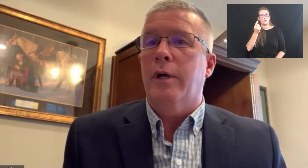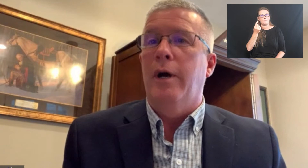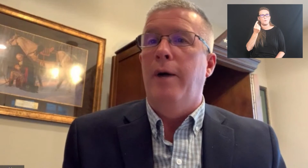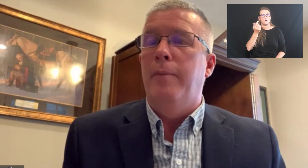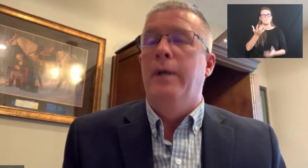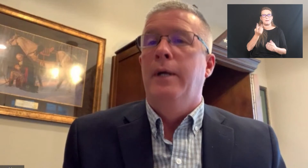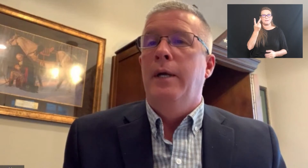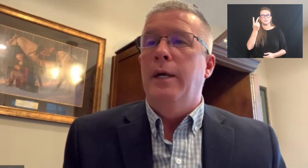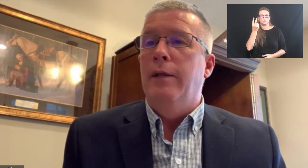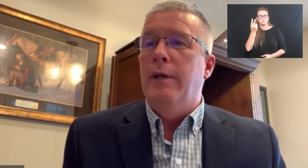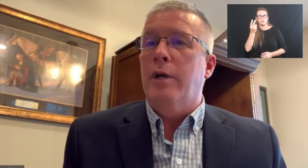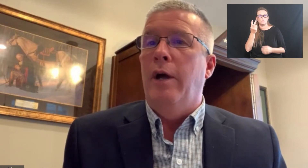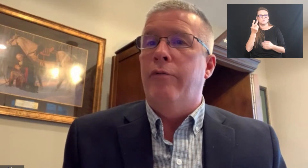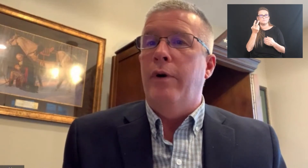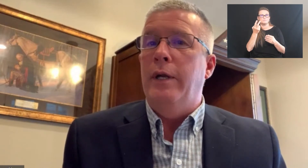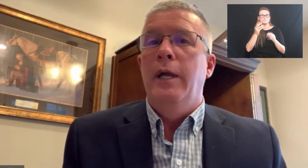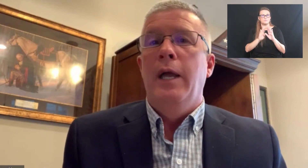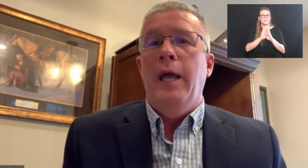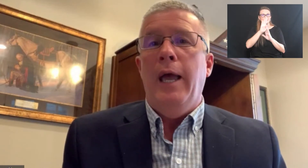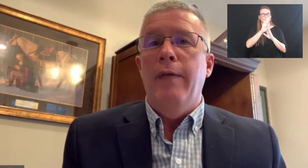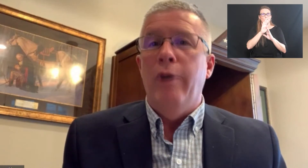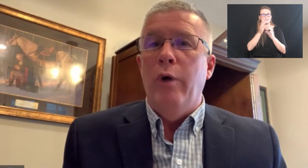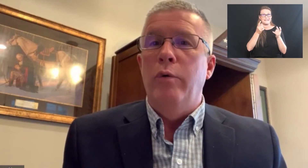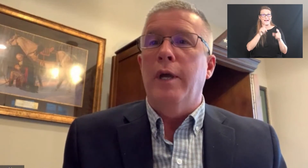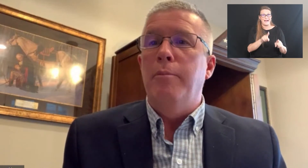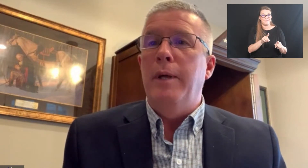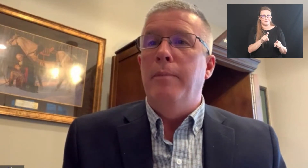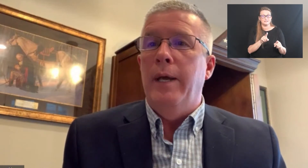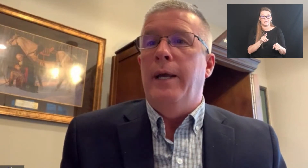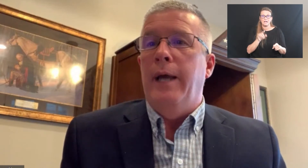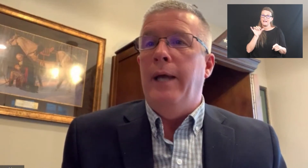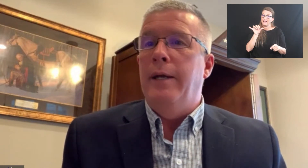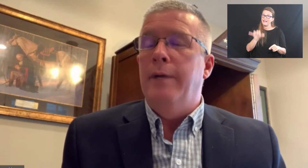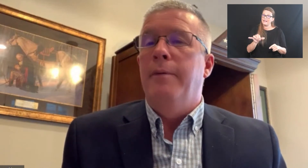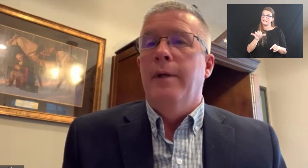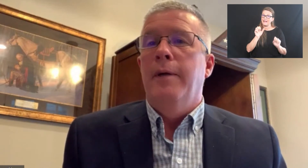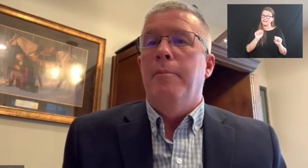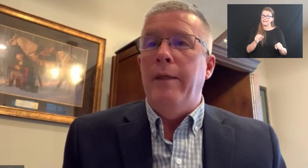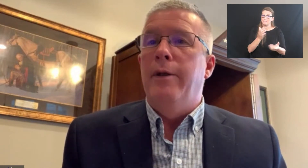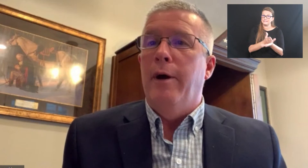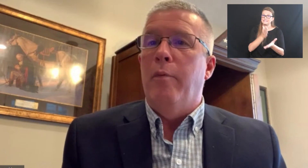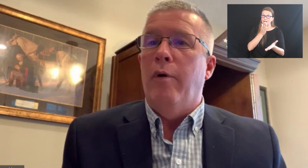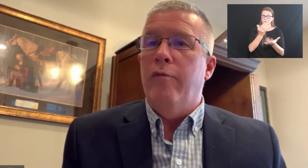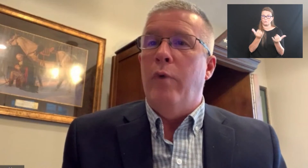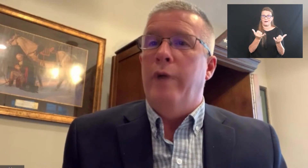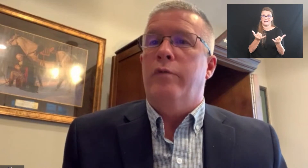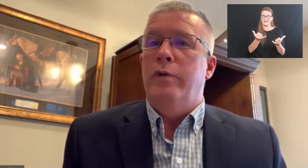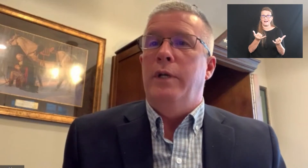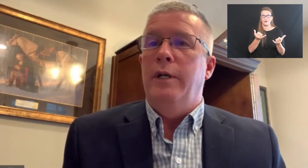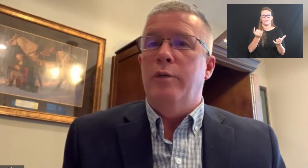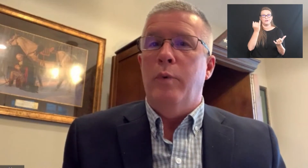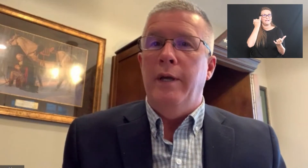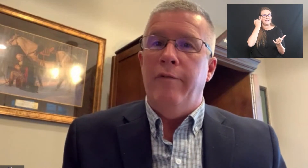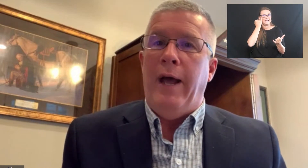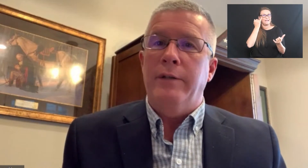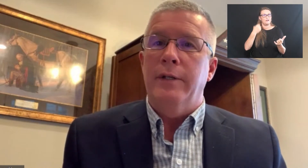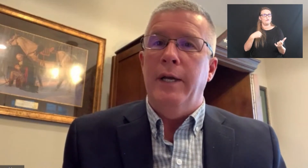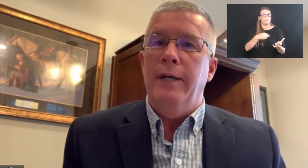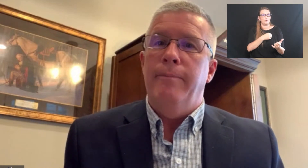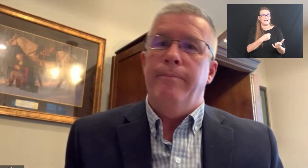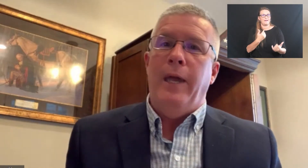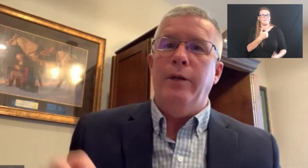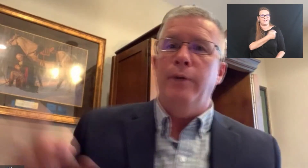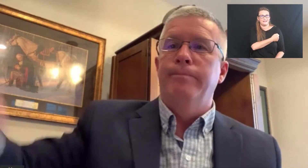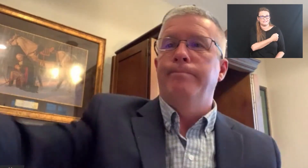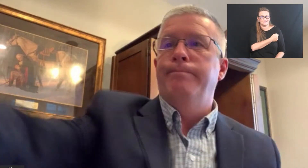surge to come in this country. And those can be mitigated by the number of West Virginians we get